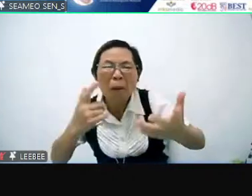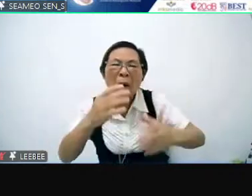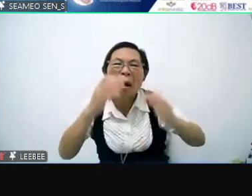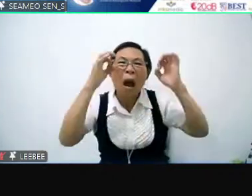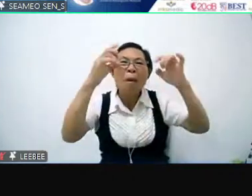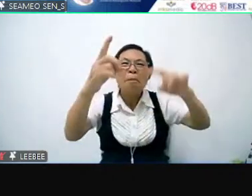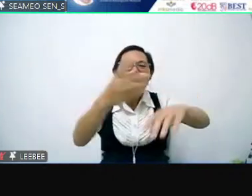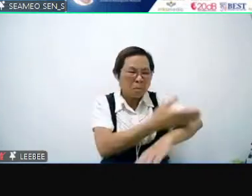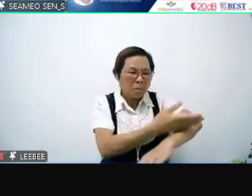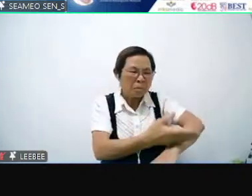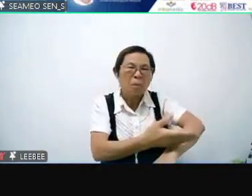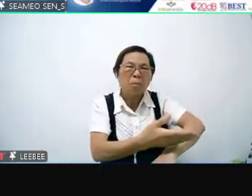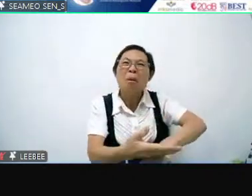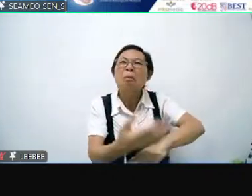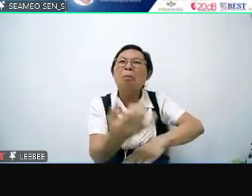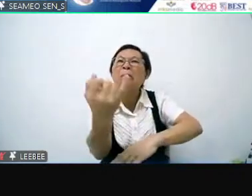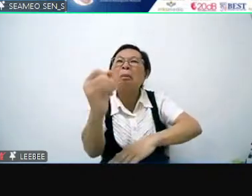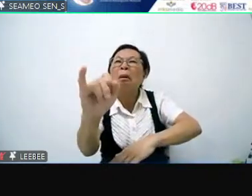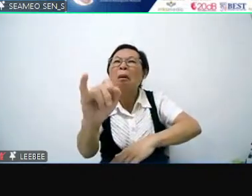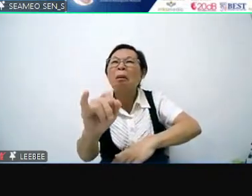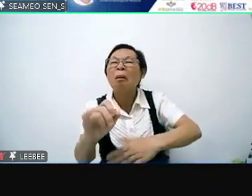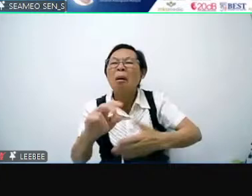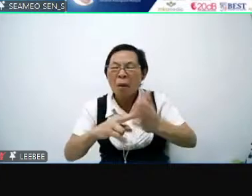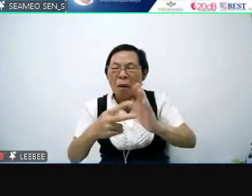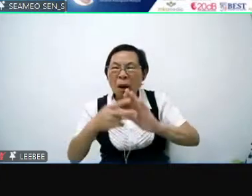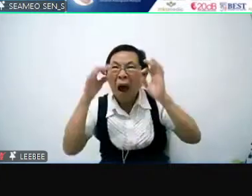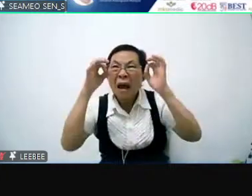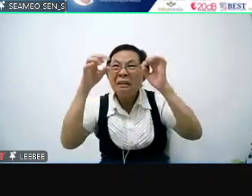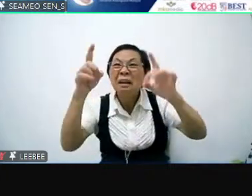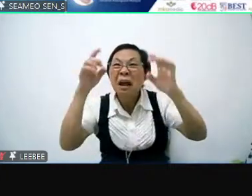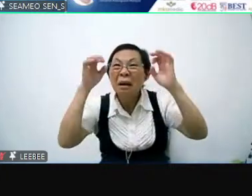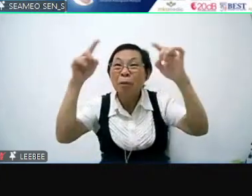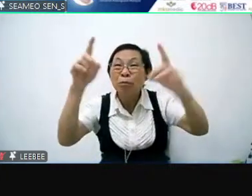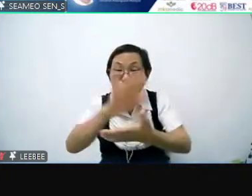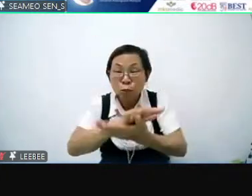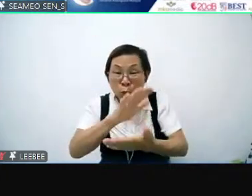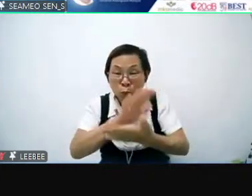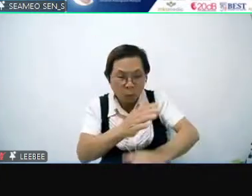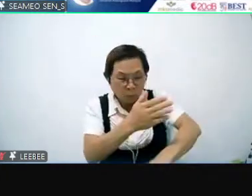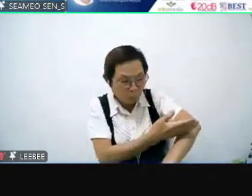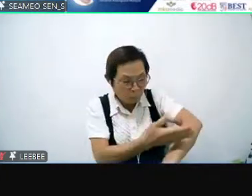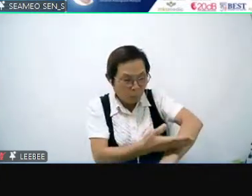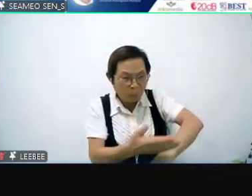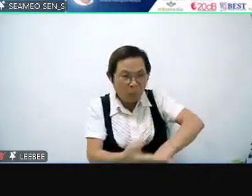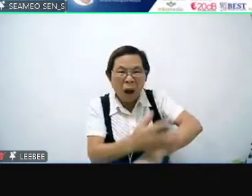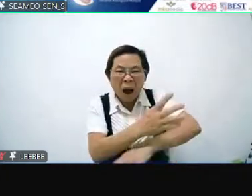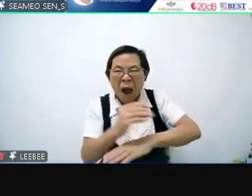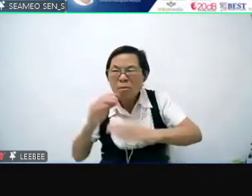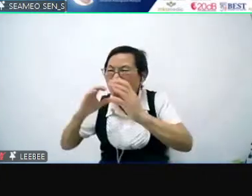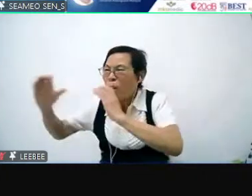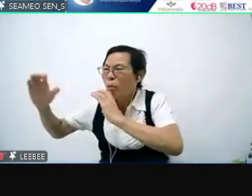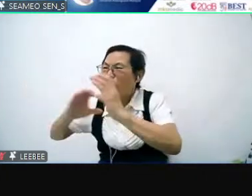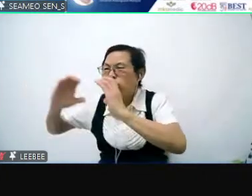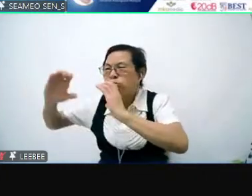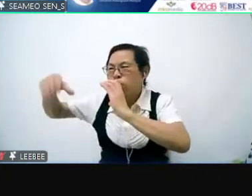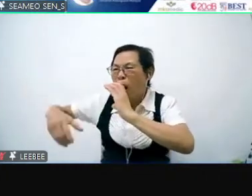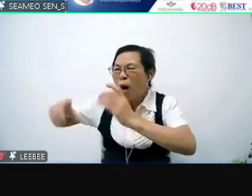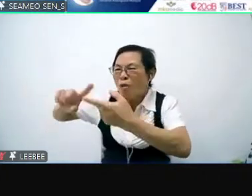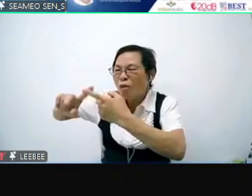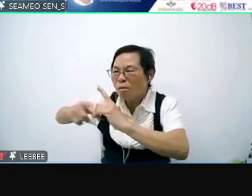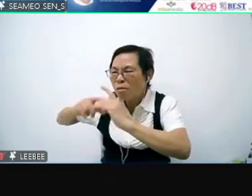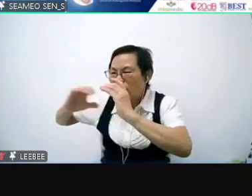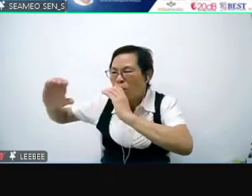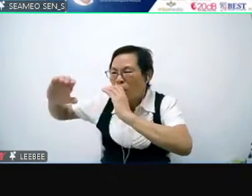the academic progress is getting worse, and then they also have some communication problem,